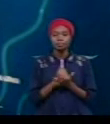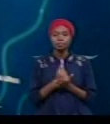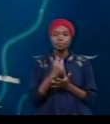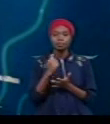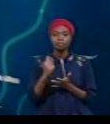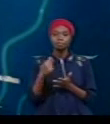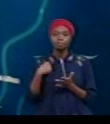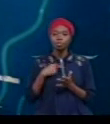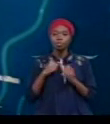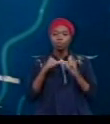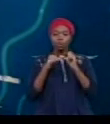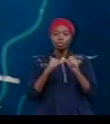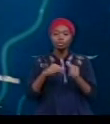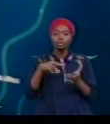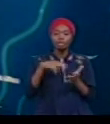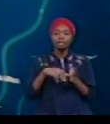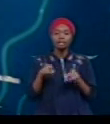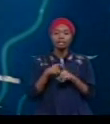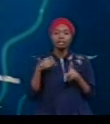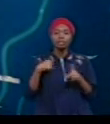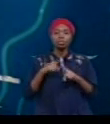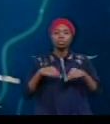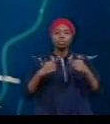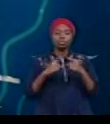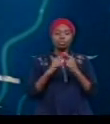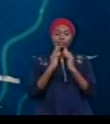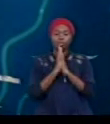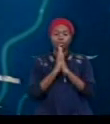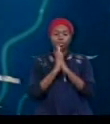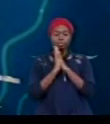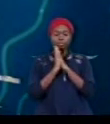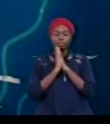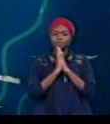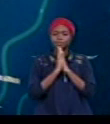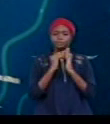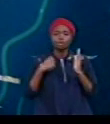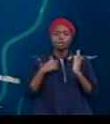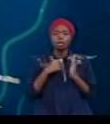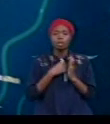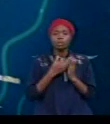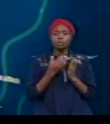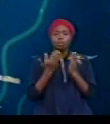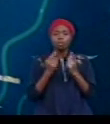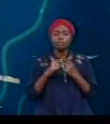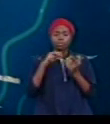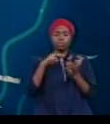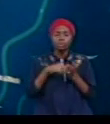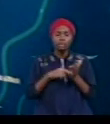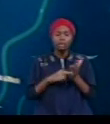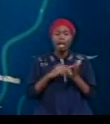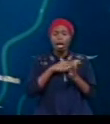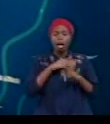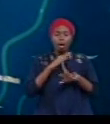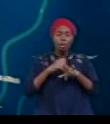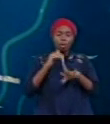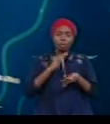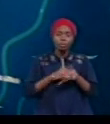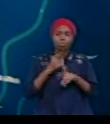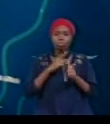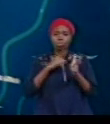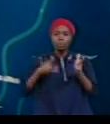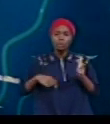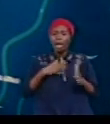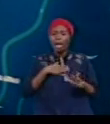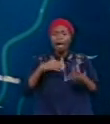Remain standing as we go into intercessory prayer. We're going to stand up and call upon the name of the Lord and bless his